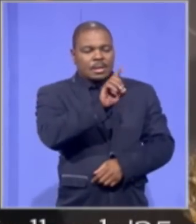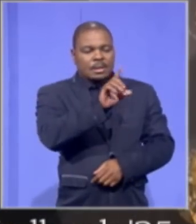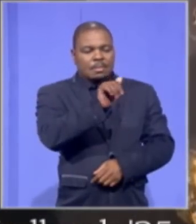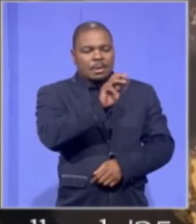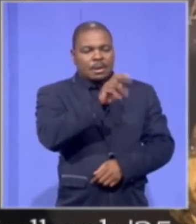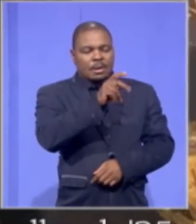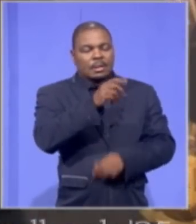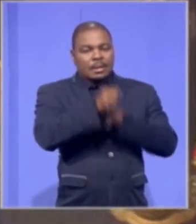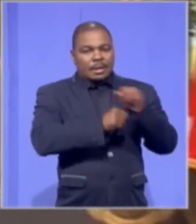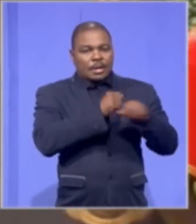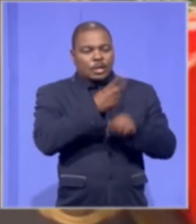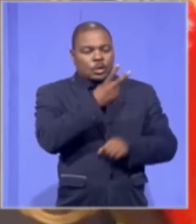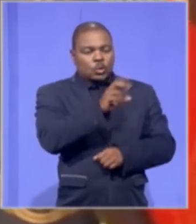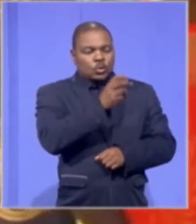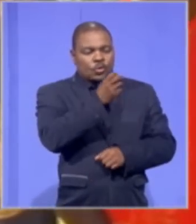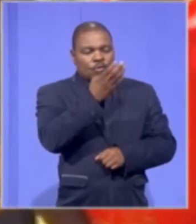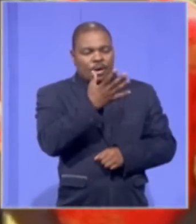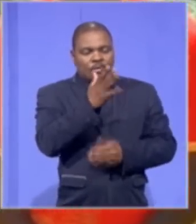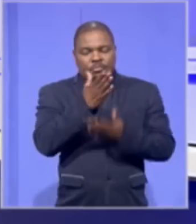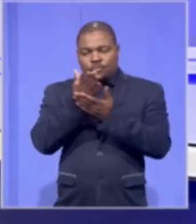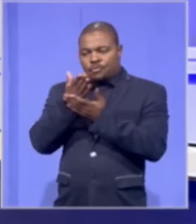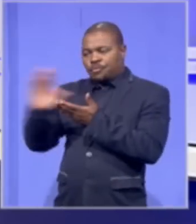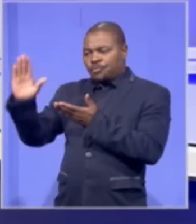Nedbank sa 2025.